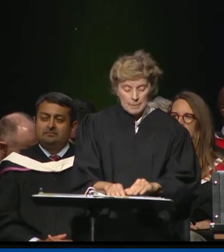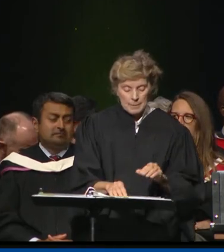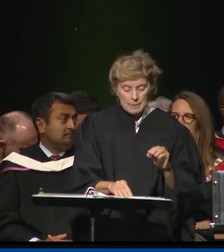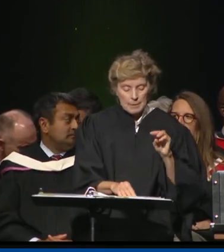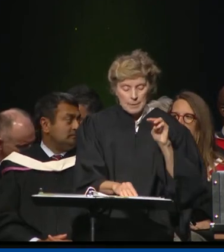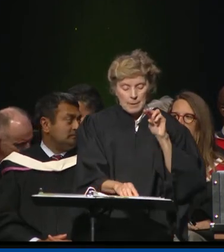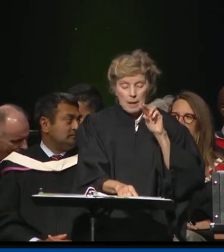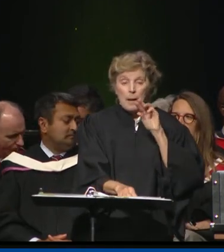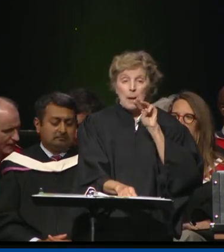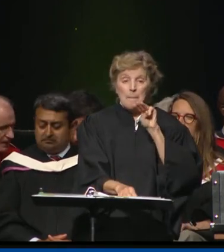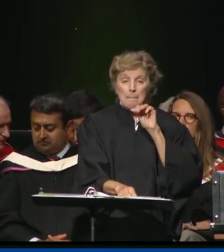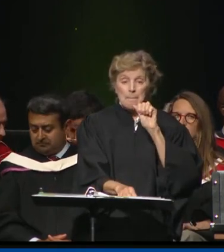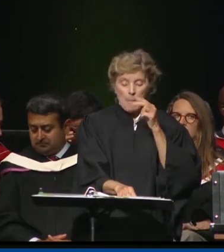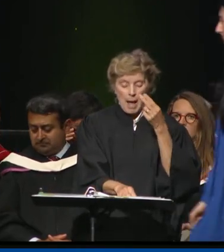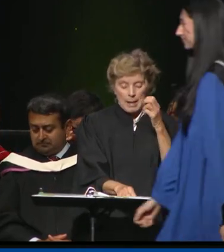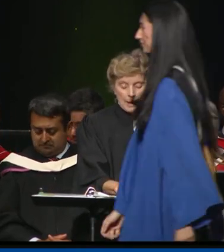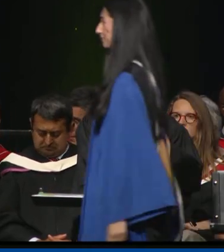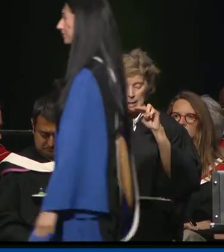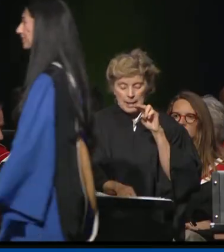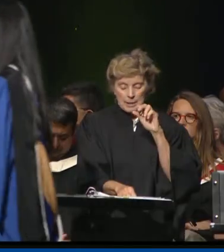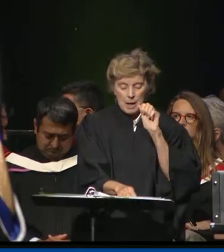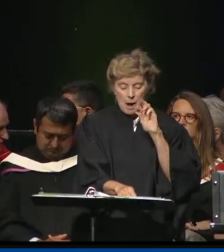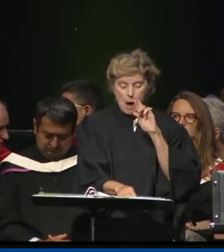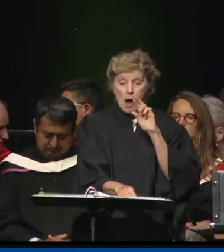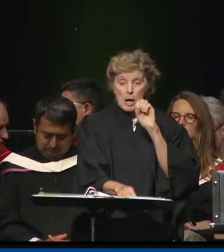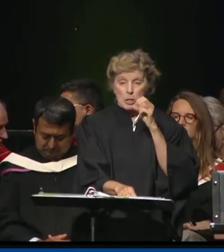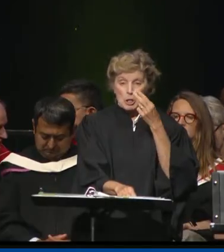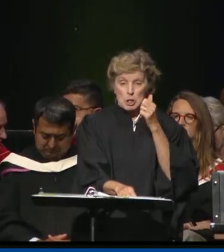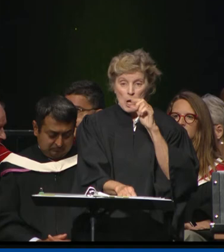Maheen Arshad, with distinction.